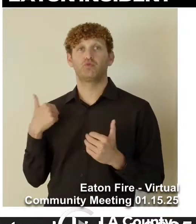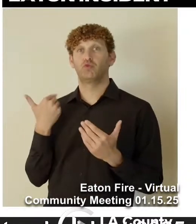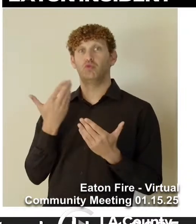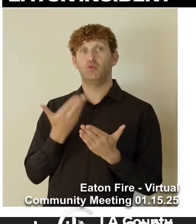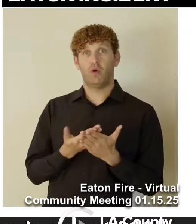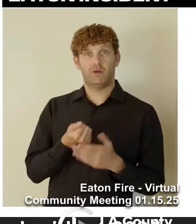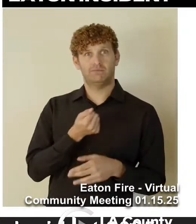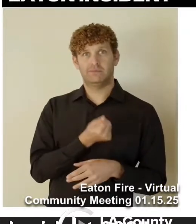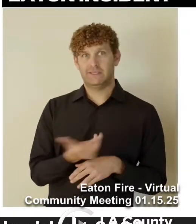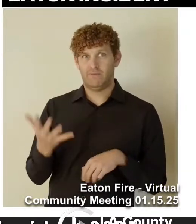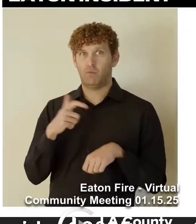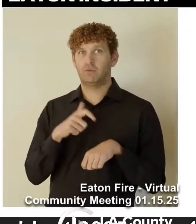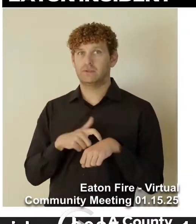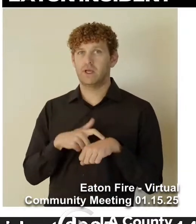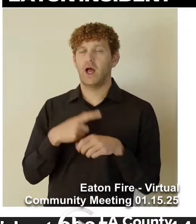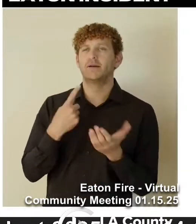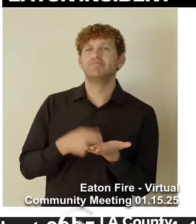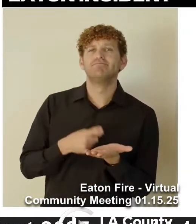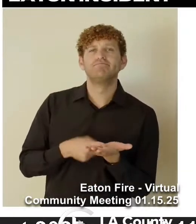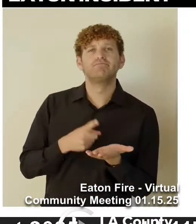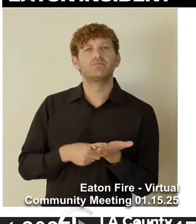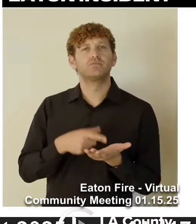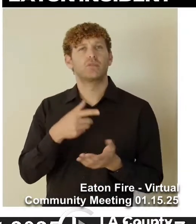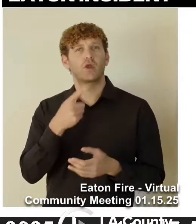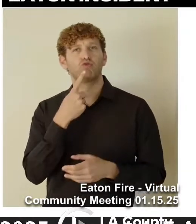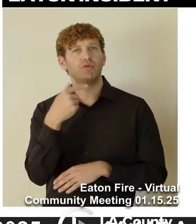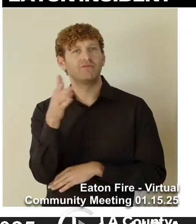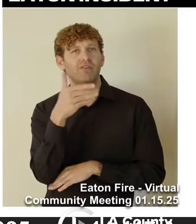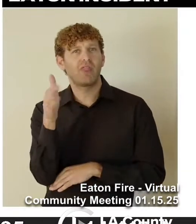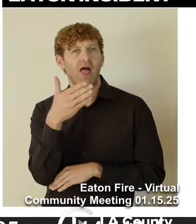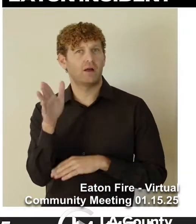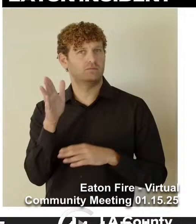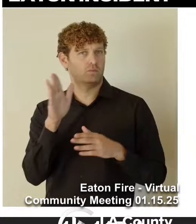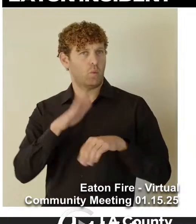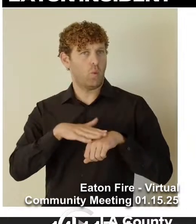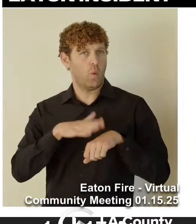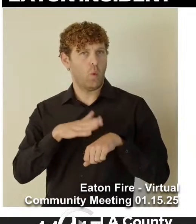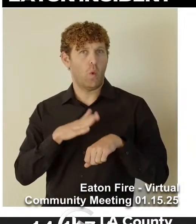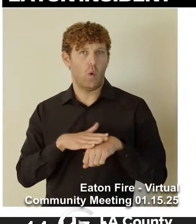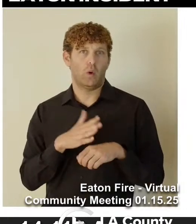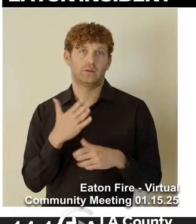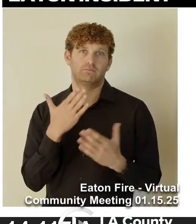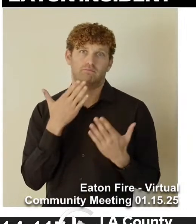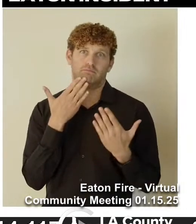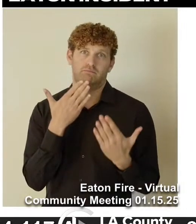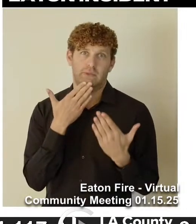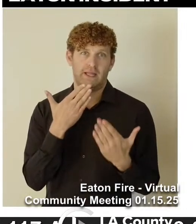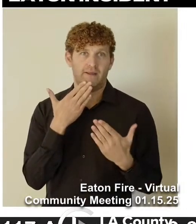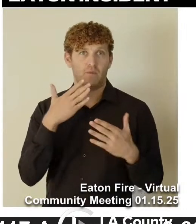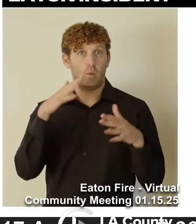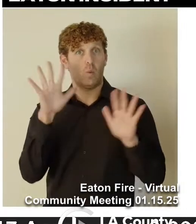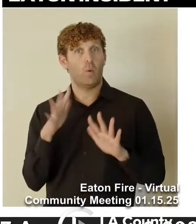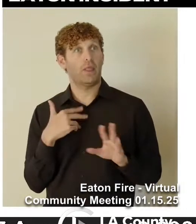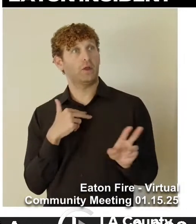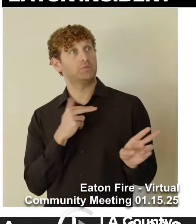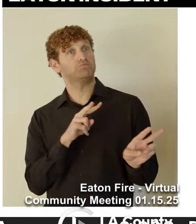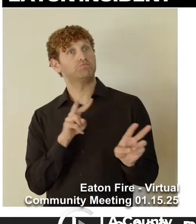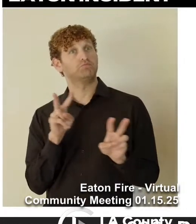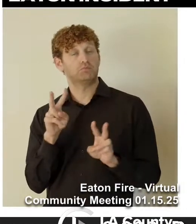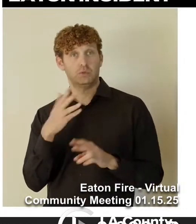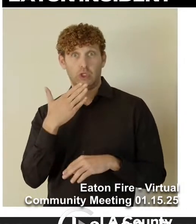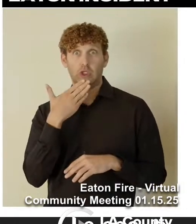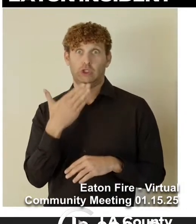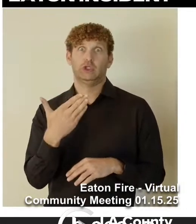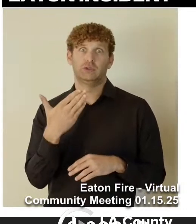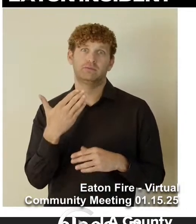flag warning conditions. You've heard the Ops Section Chief just talk about it. Thankfully, the weather that we've actually observed has been all good news. So